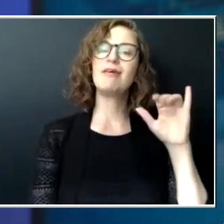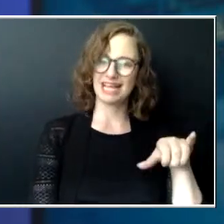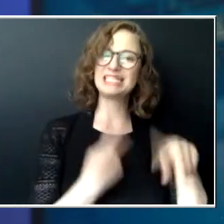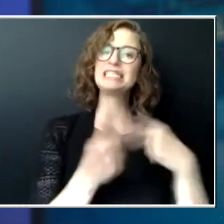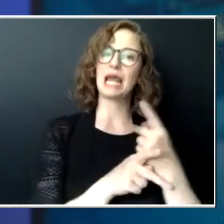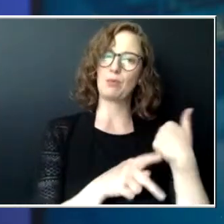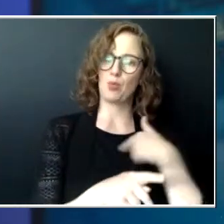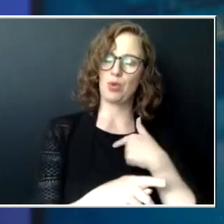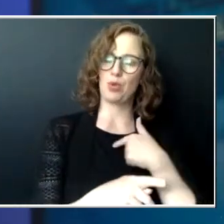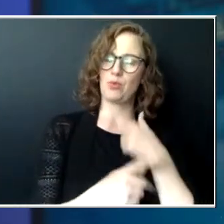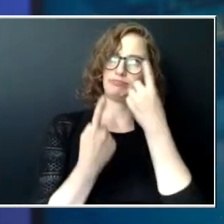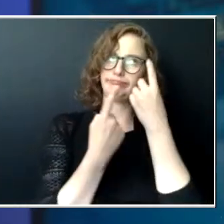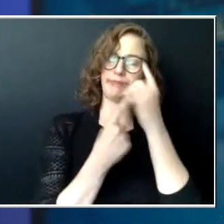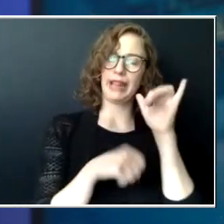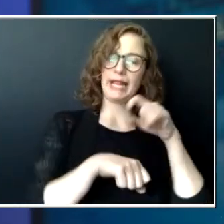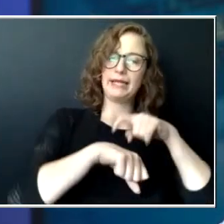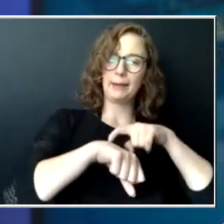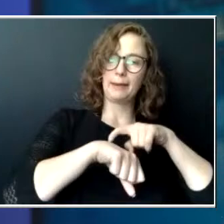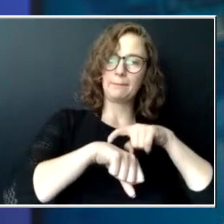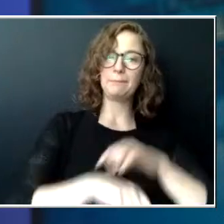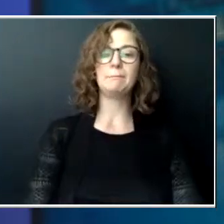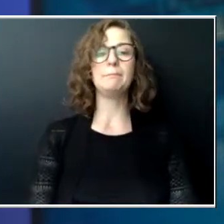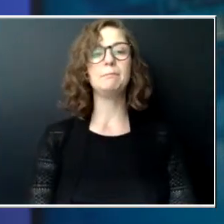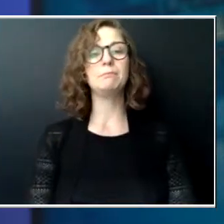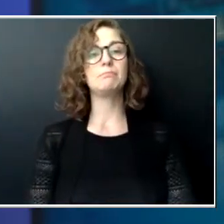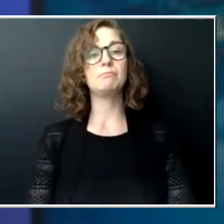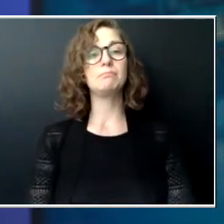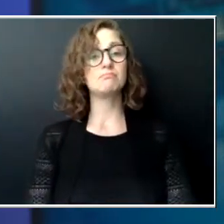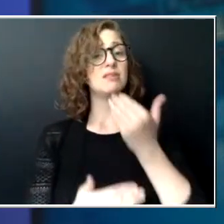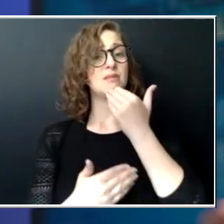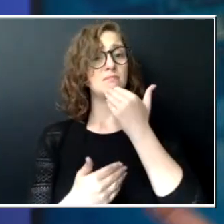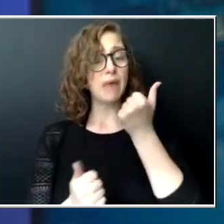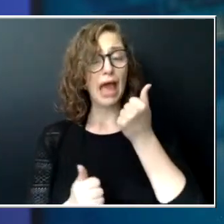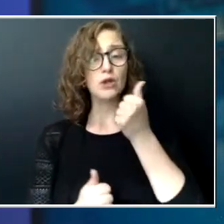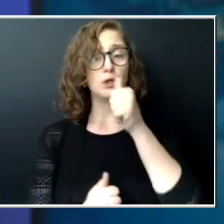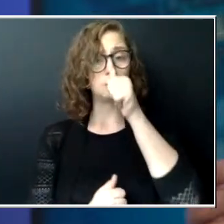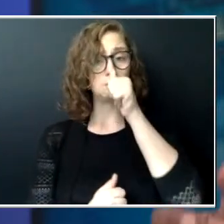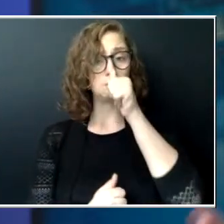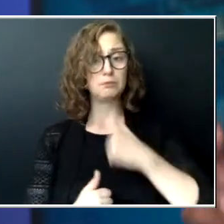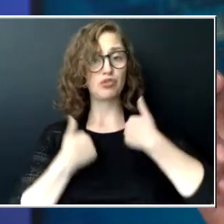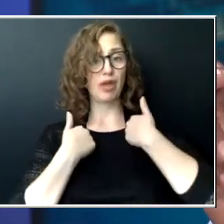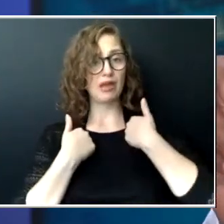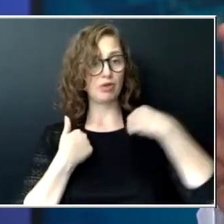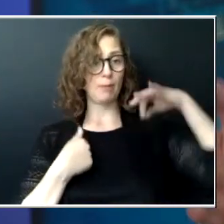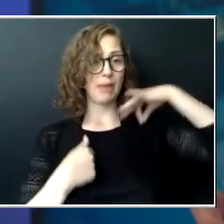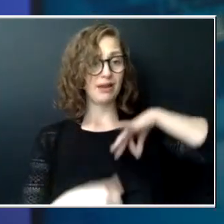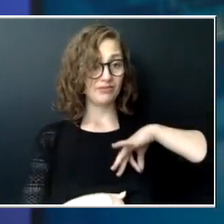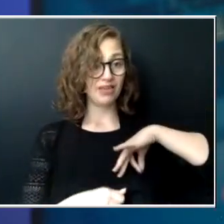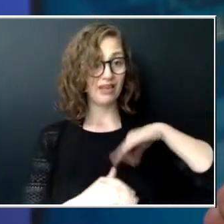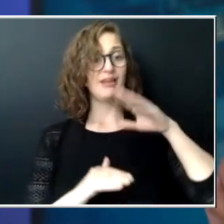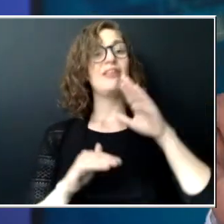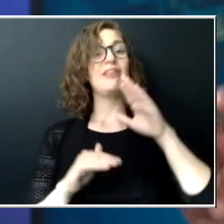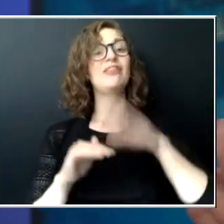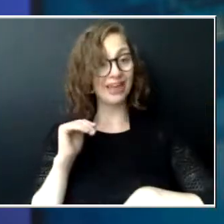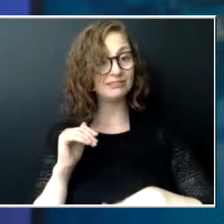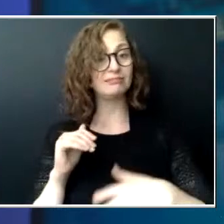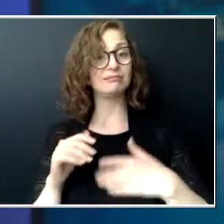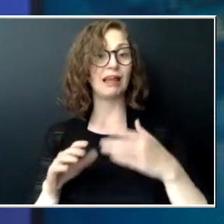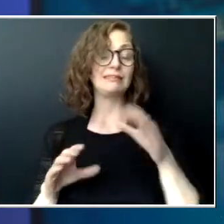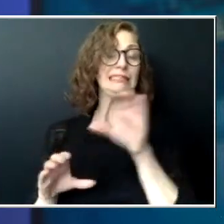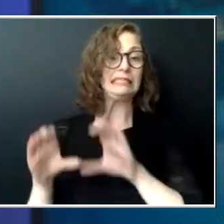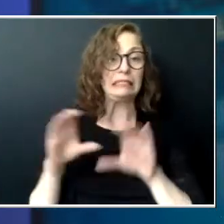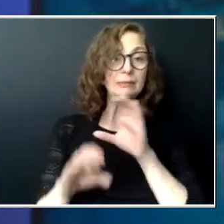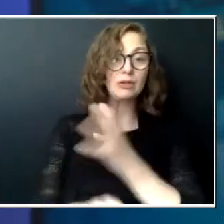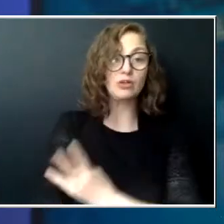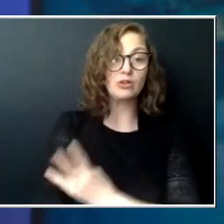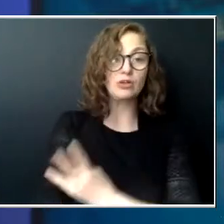It has a survival benefit, better than what we traditionally used to do, which was chemotherapy and then a autologous stem cell